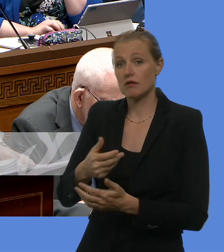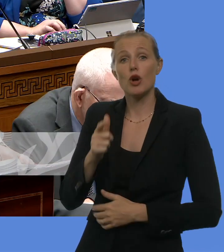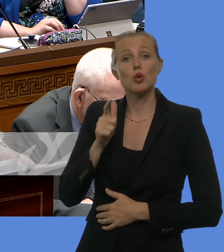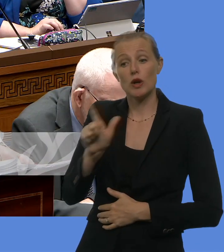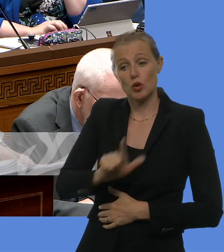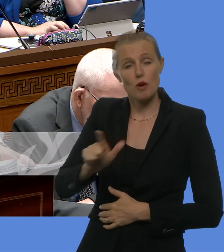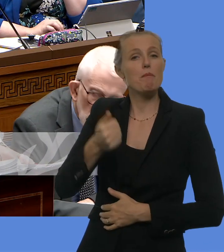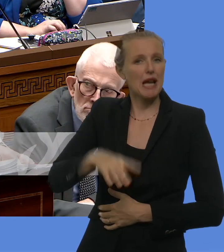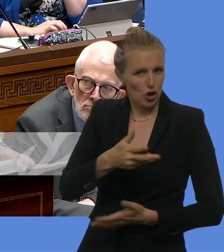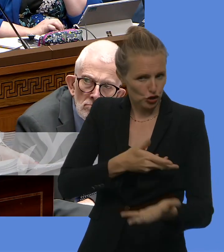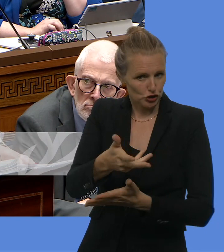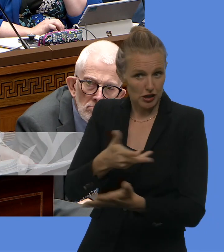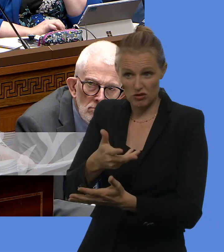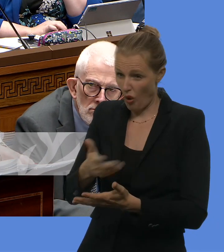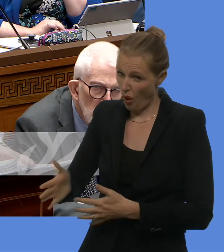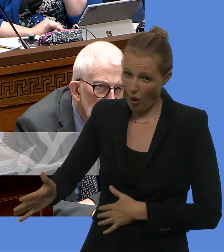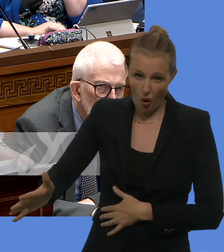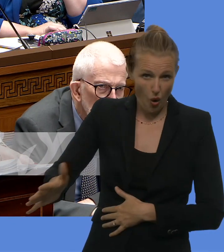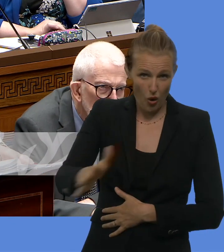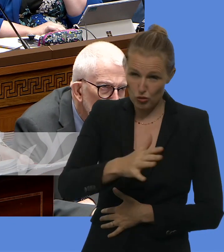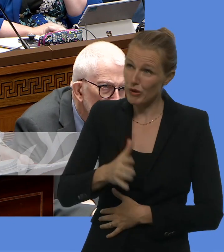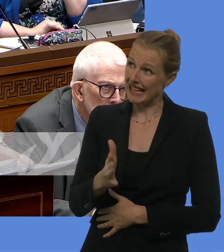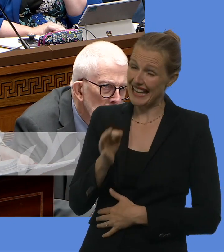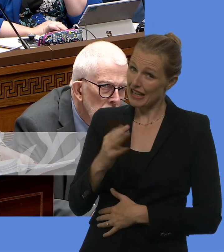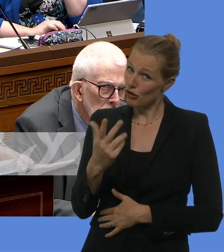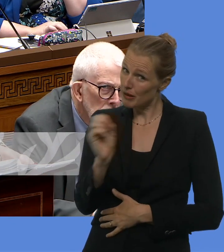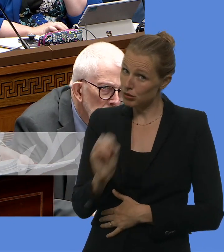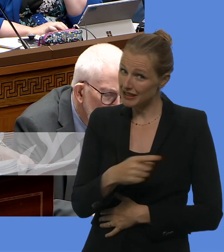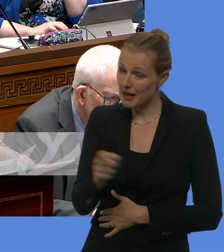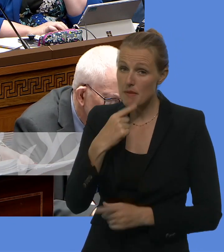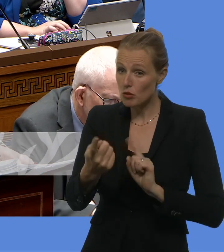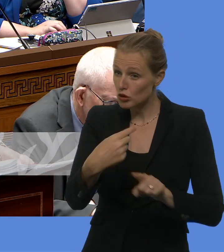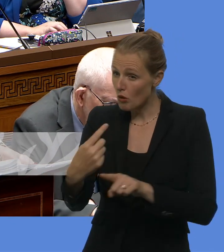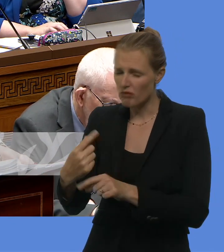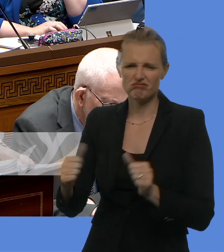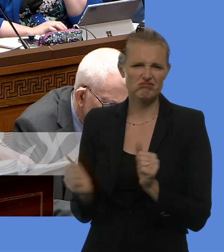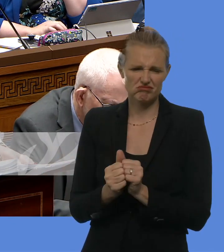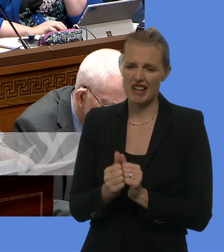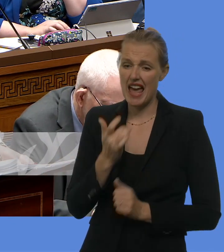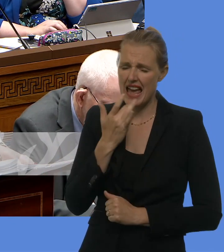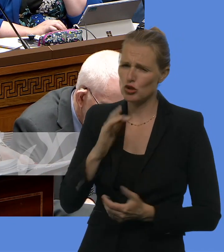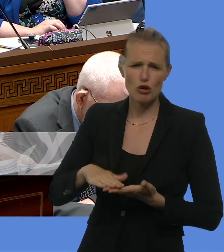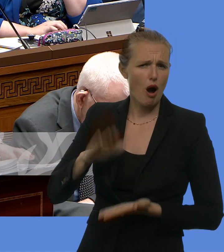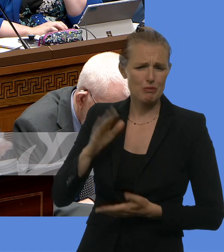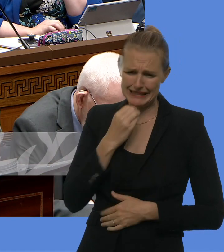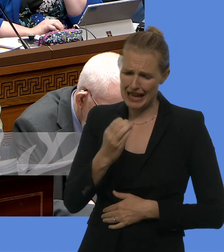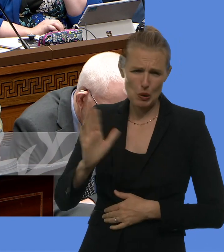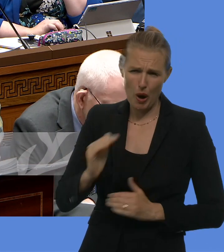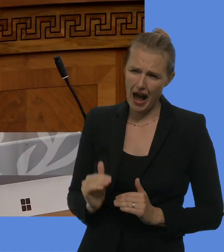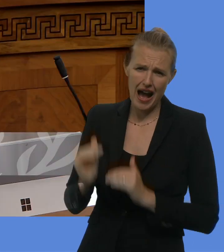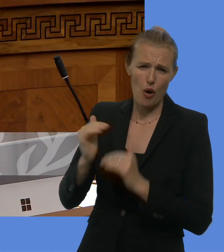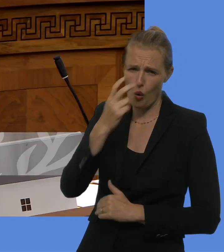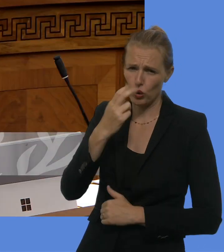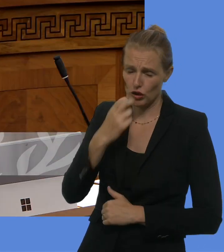overwhelming support for an increase in MACR, with over 83% of respondents agreeing that the age should be increased beyond 10 years.